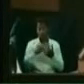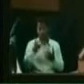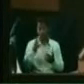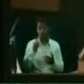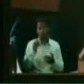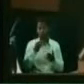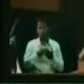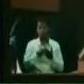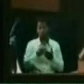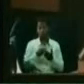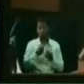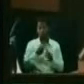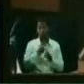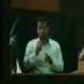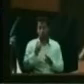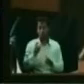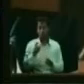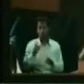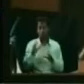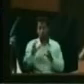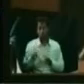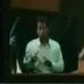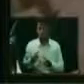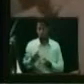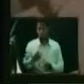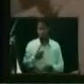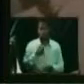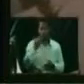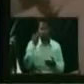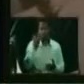previous position in Nevada? I don't know.